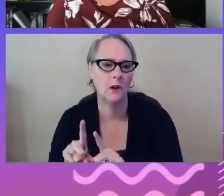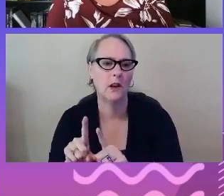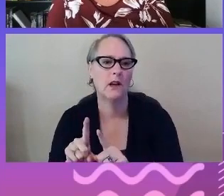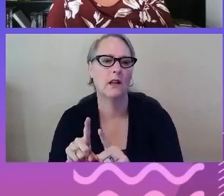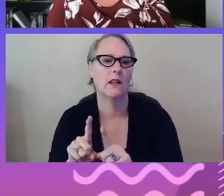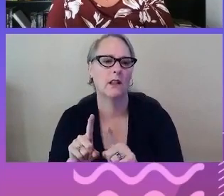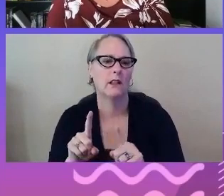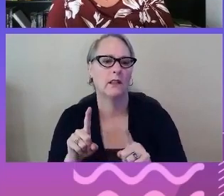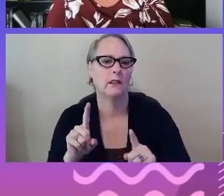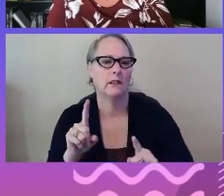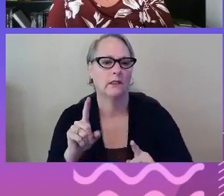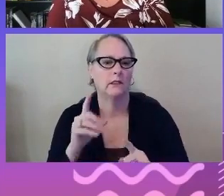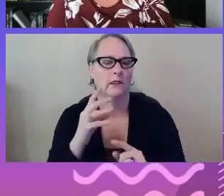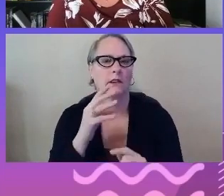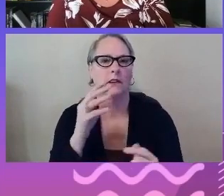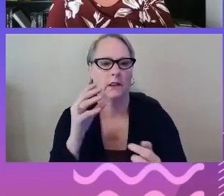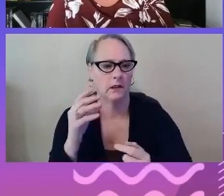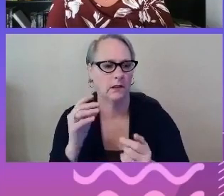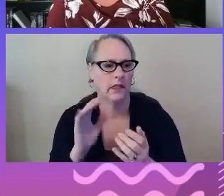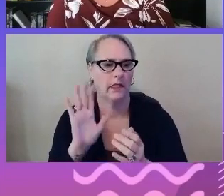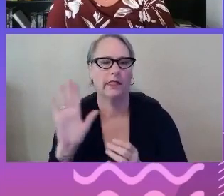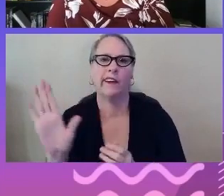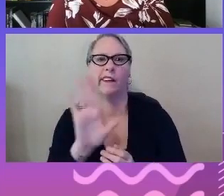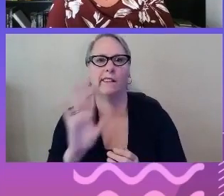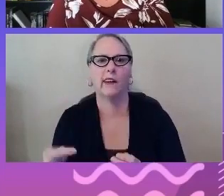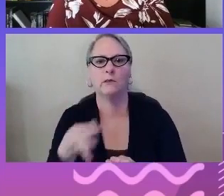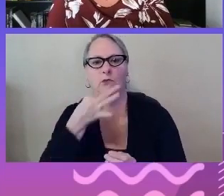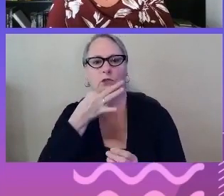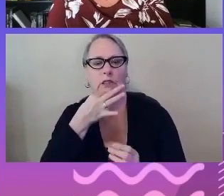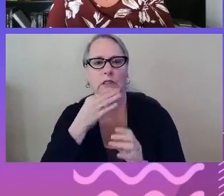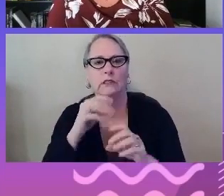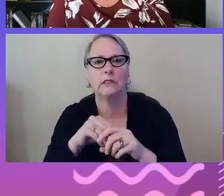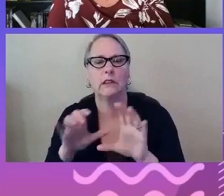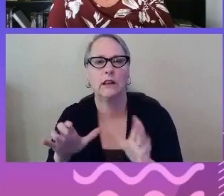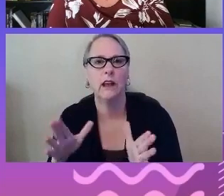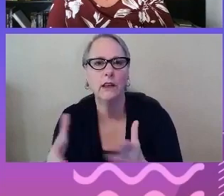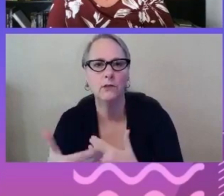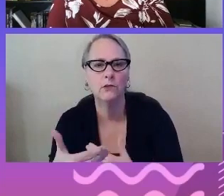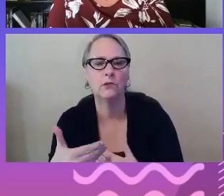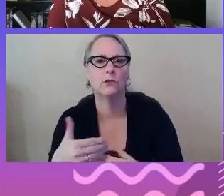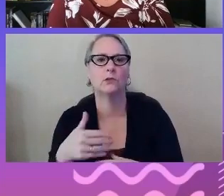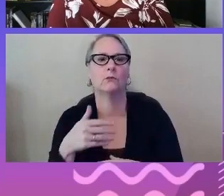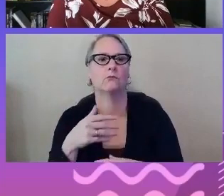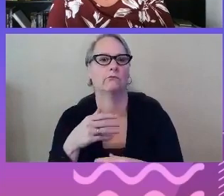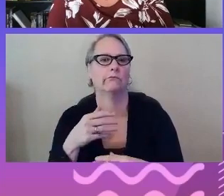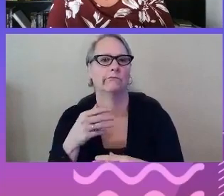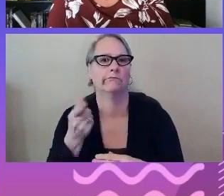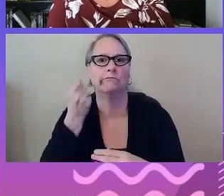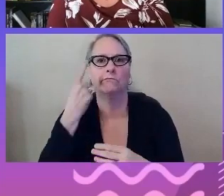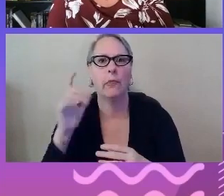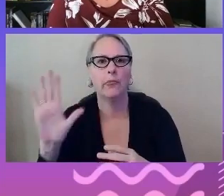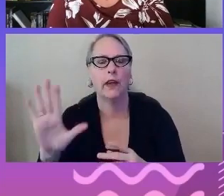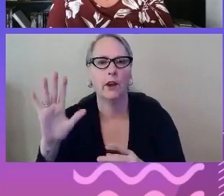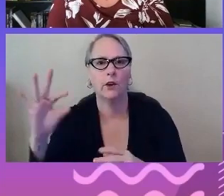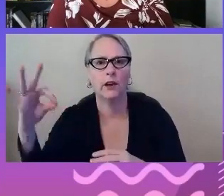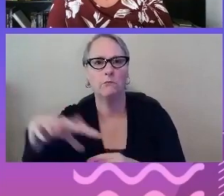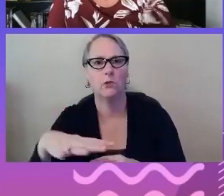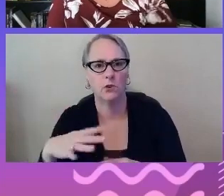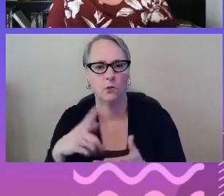expertise into the classroom and get their opinions about what's important to them, and starting those conversations by